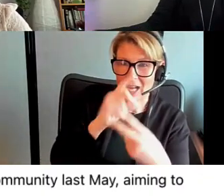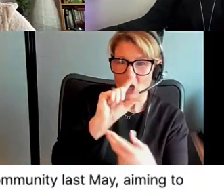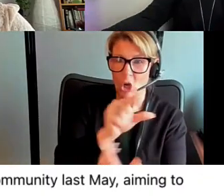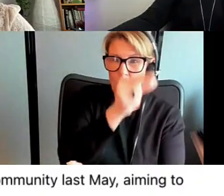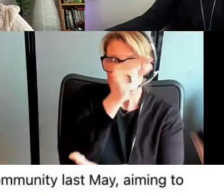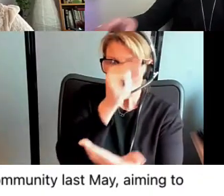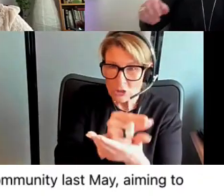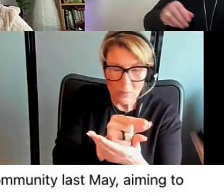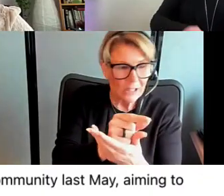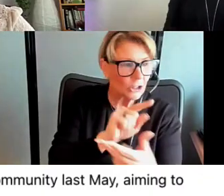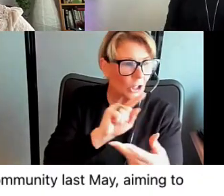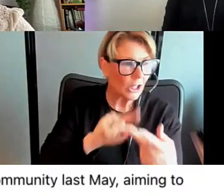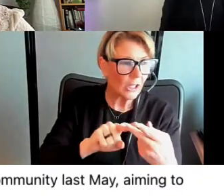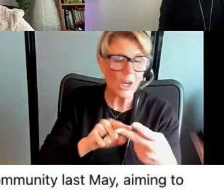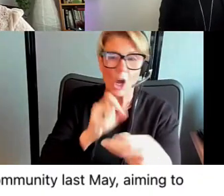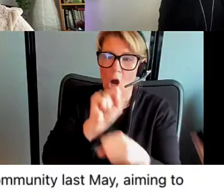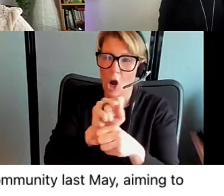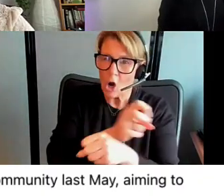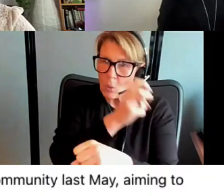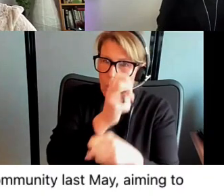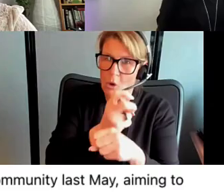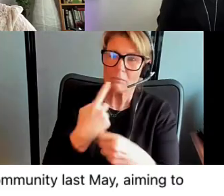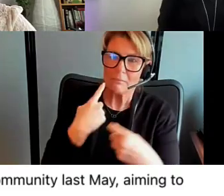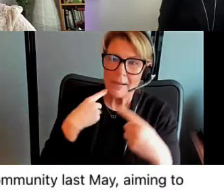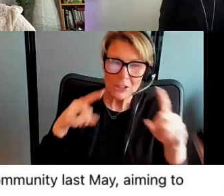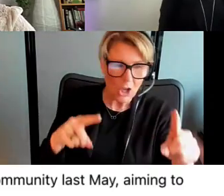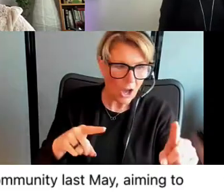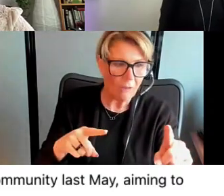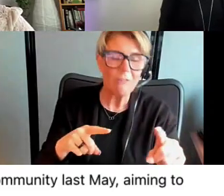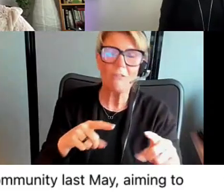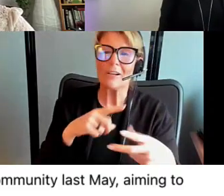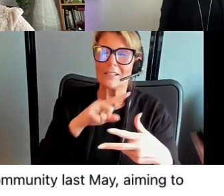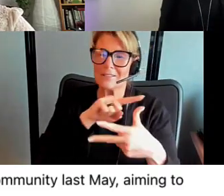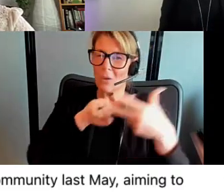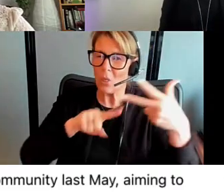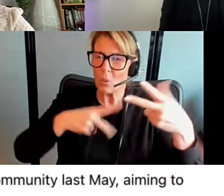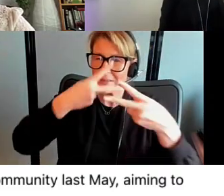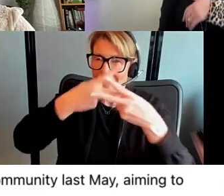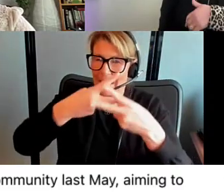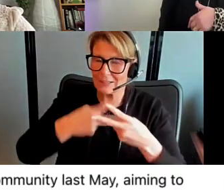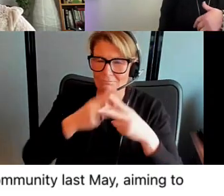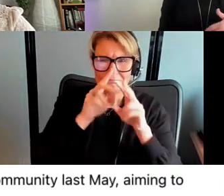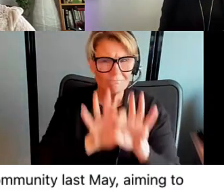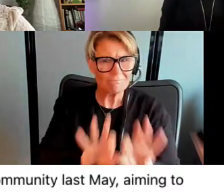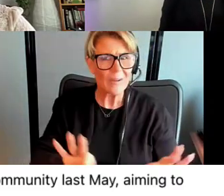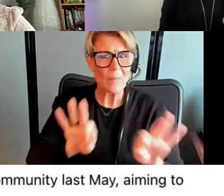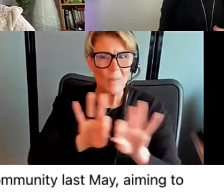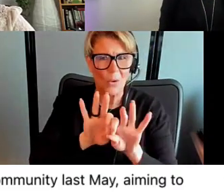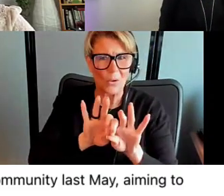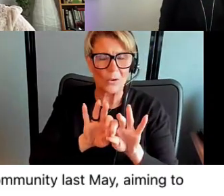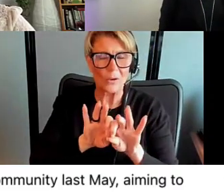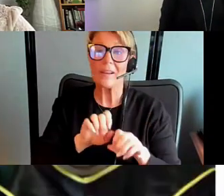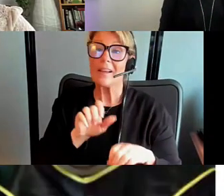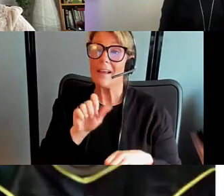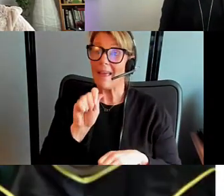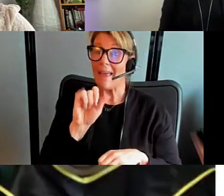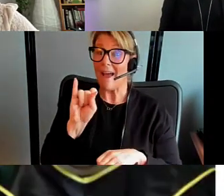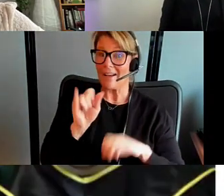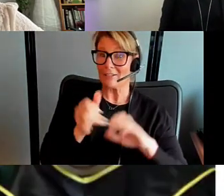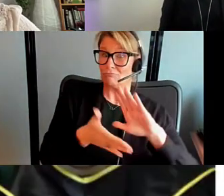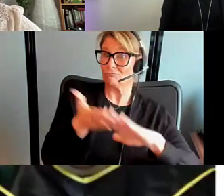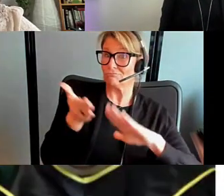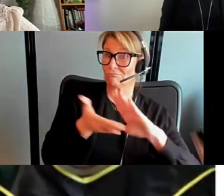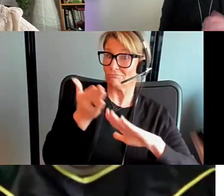off. That's also, noticeable. Right. And those are AI generated. So when we're